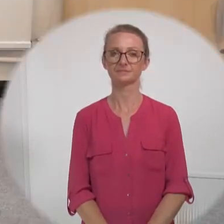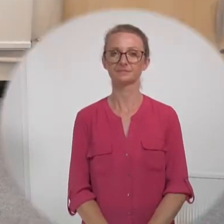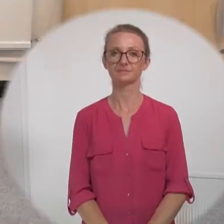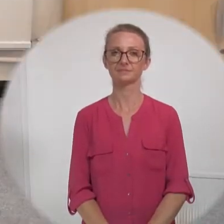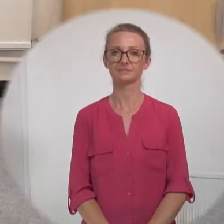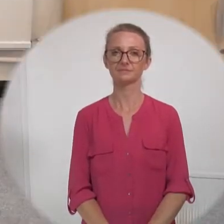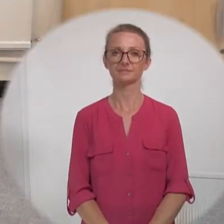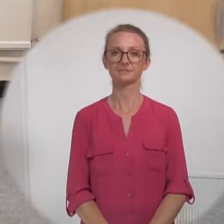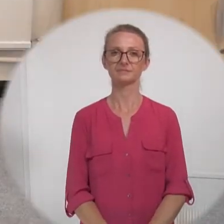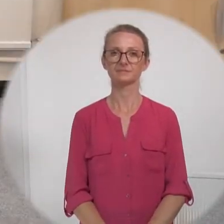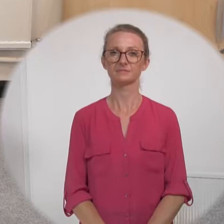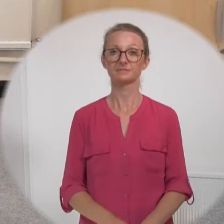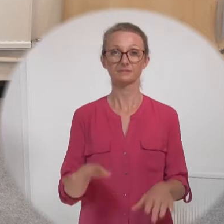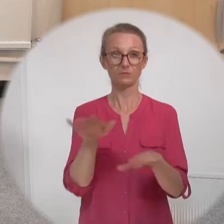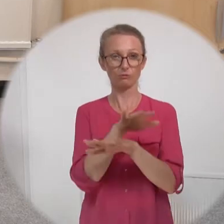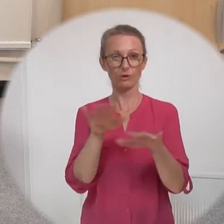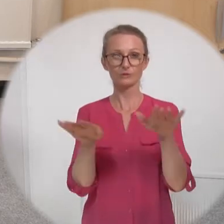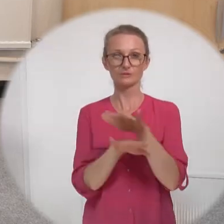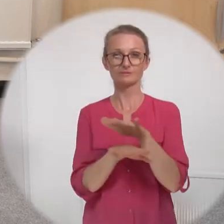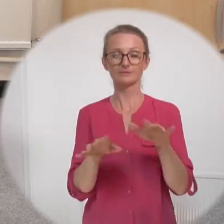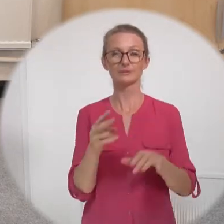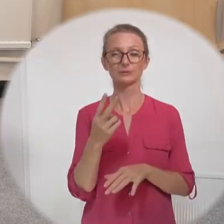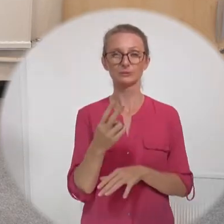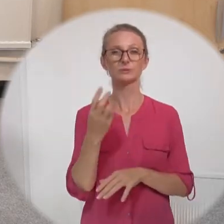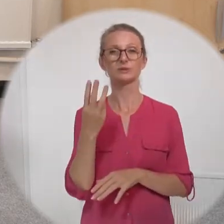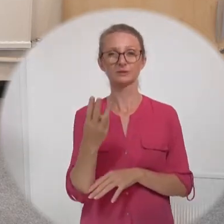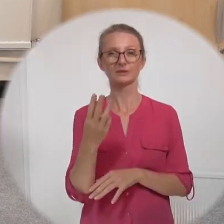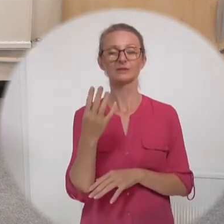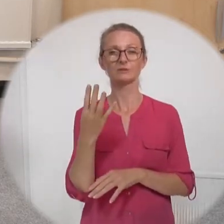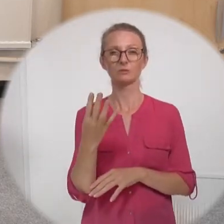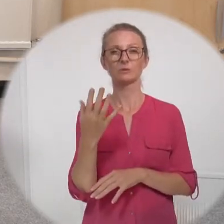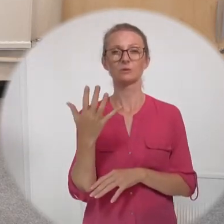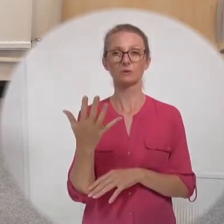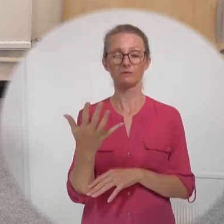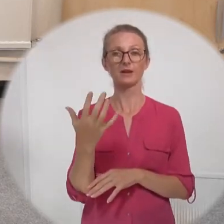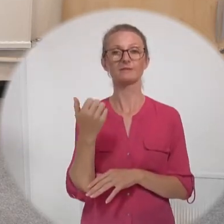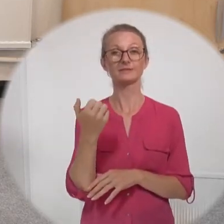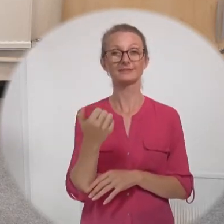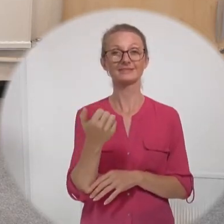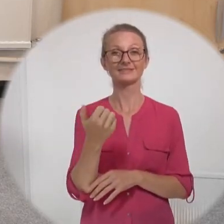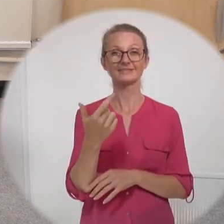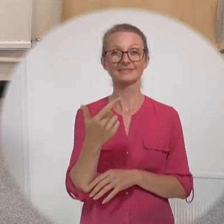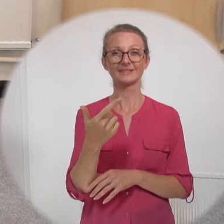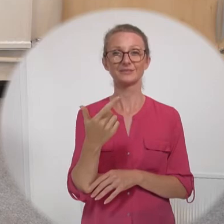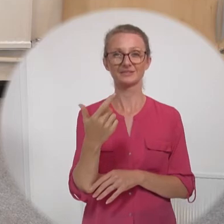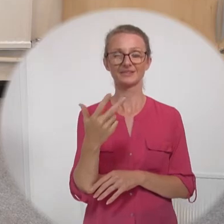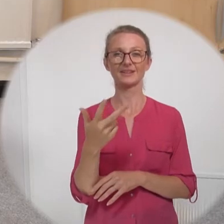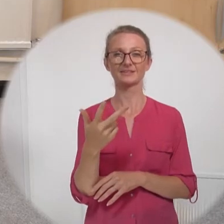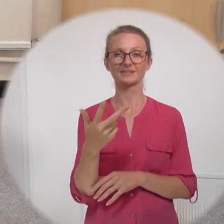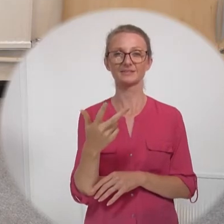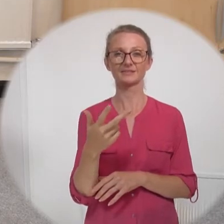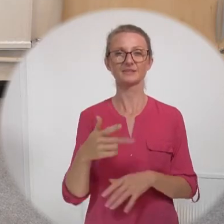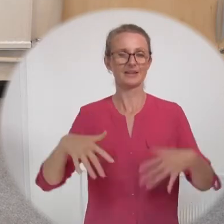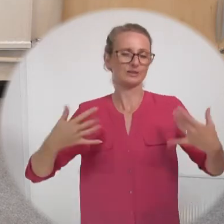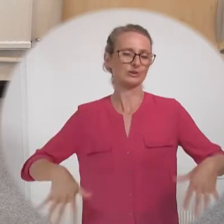Over and under. 2, 3, 4, 5, 6, 7, 8. And then